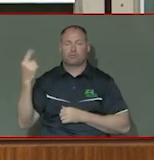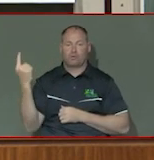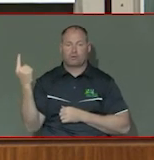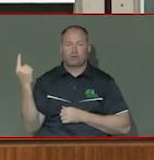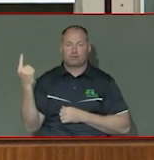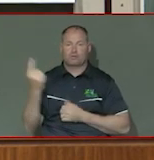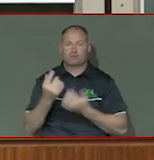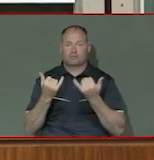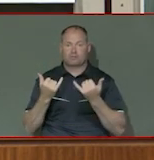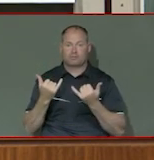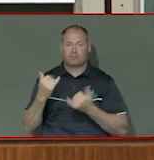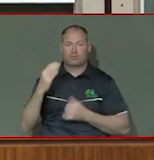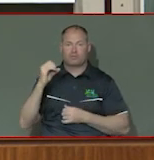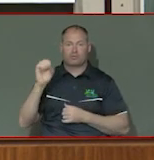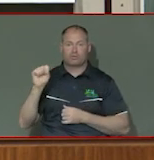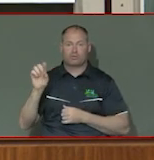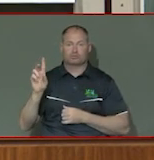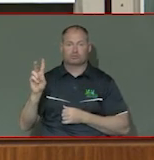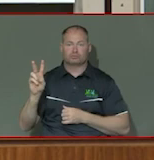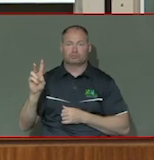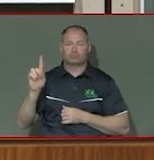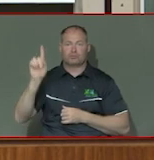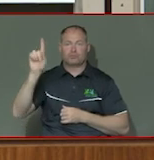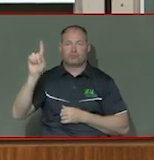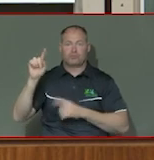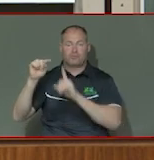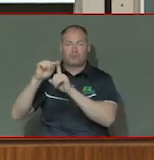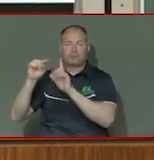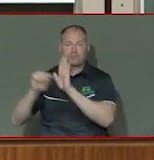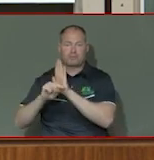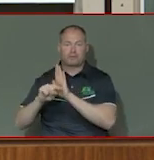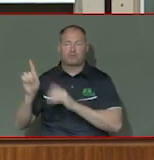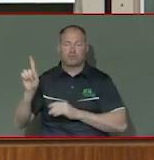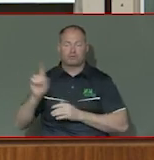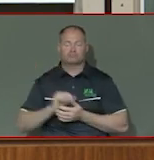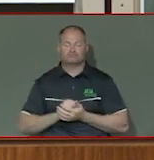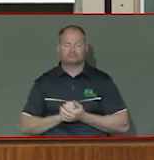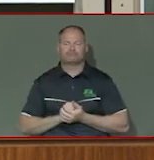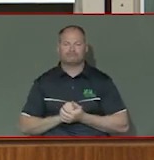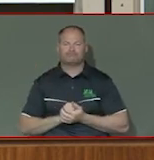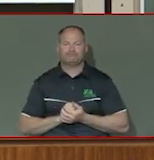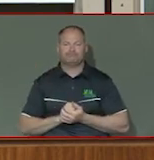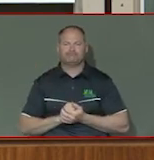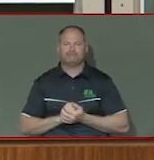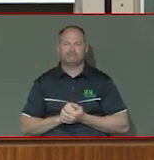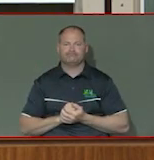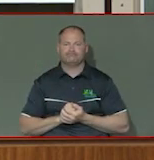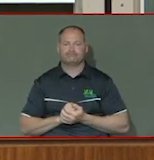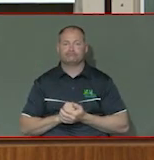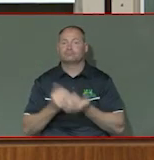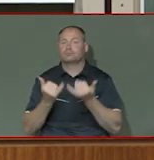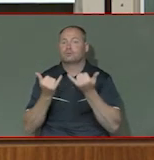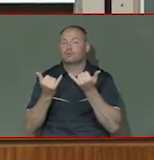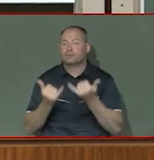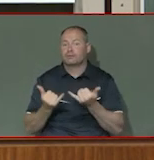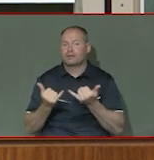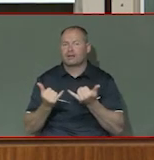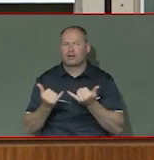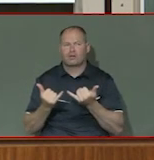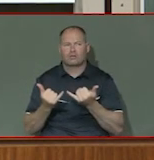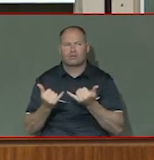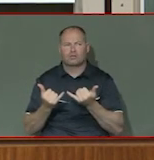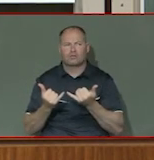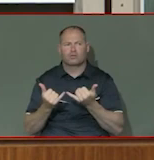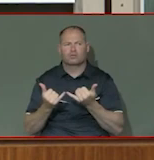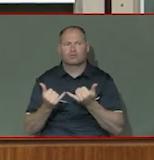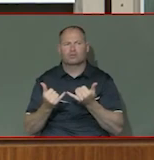cos of x is equal to plus minus the square root of 1, which is 1, correct? Now, you can say, what is your reference